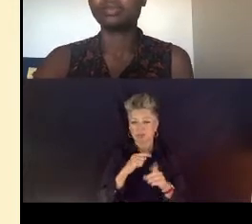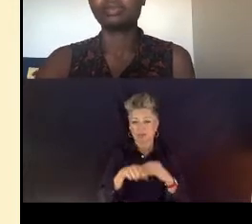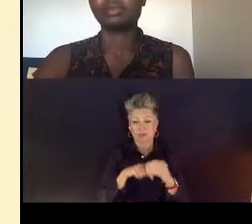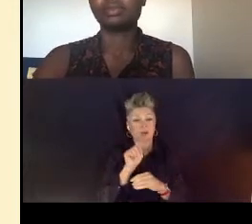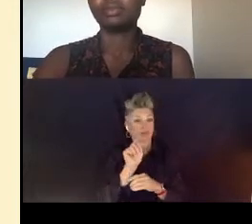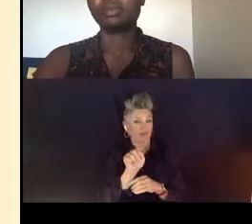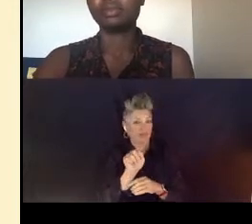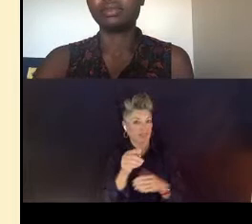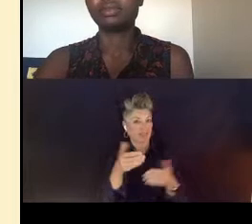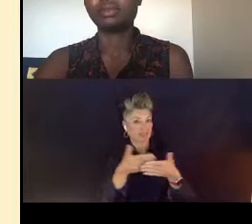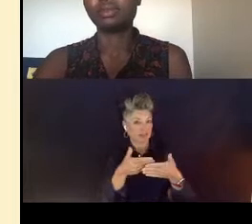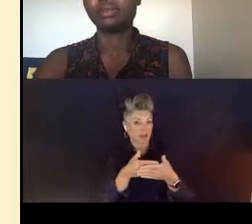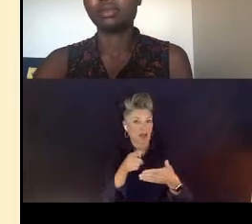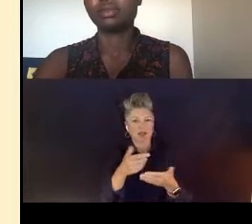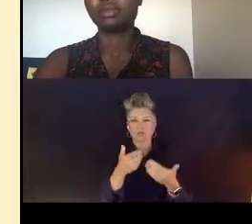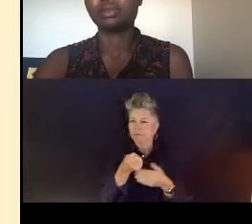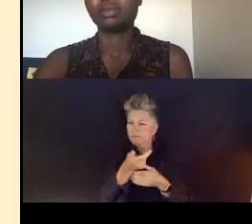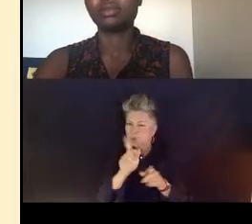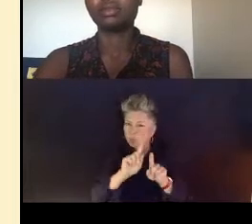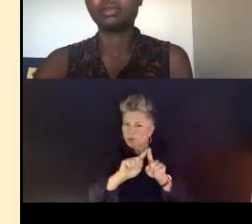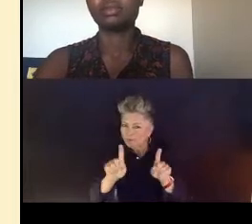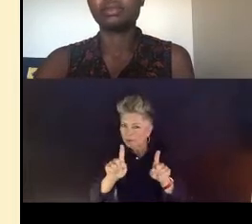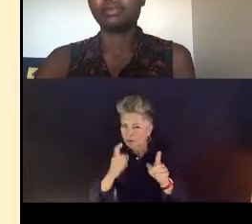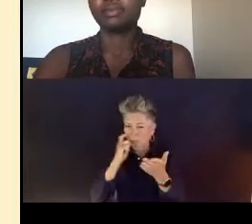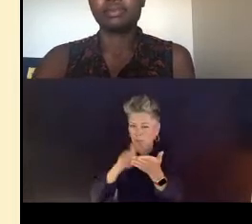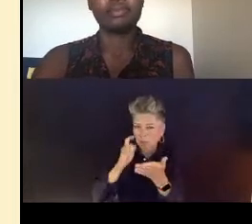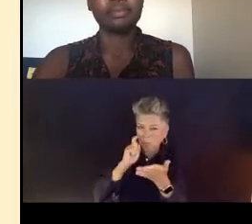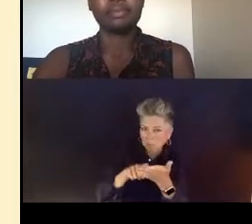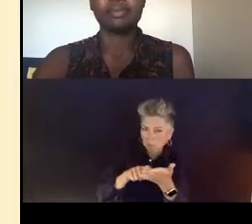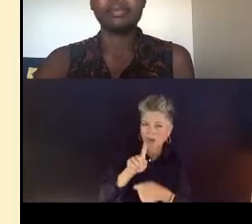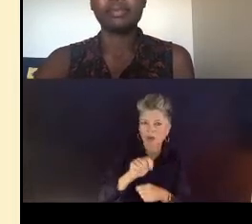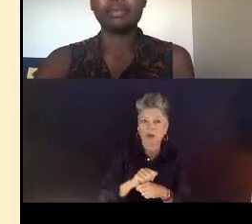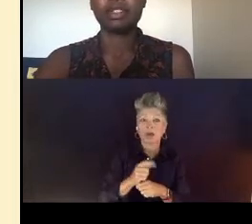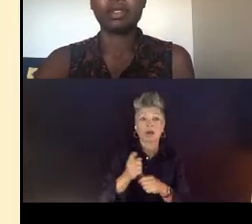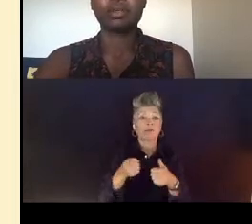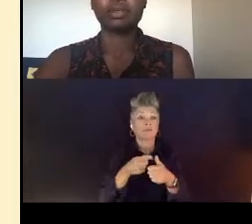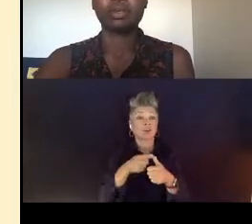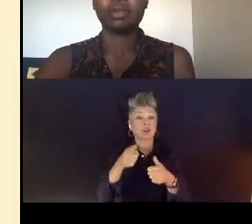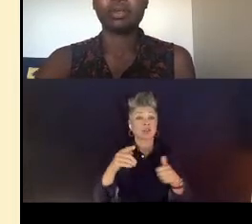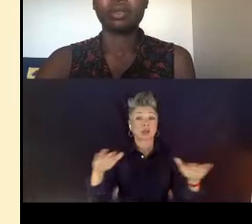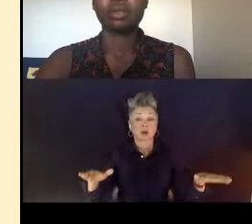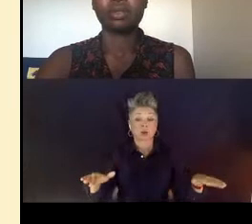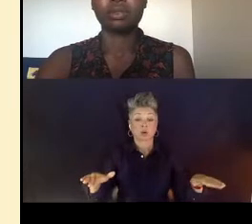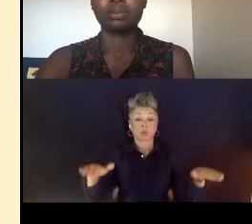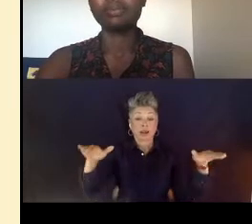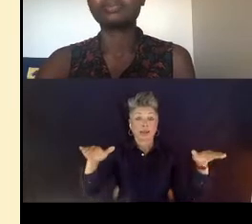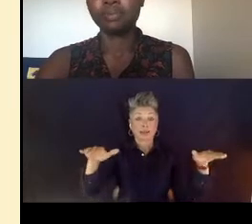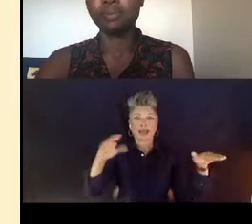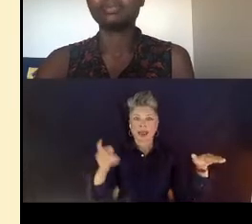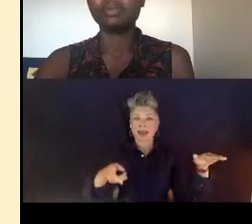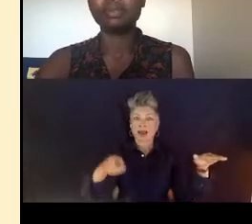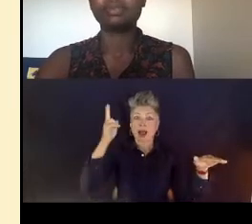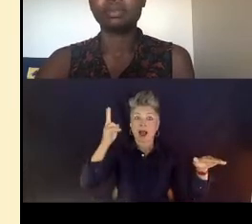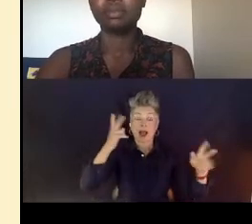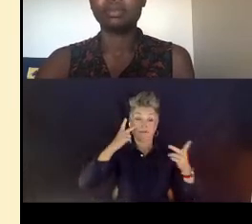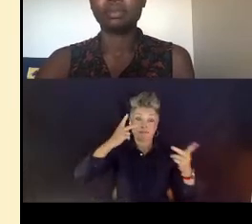what you're seeing is a couple of different things. You're looking at a raised and a high visibility crosswalk. So it's raised a